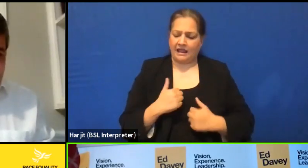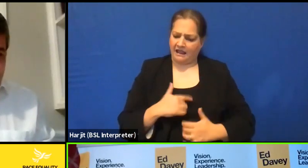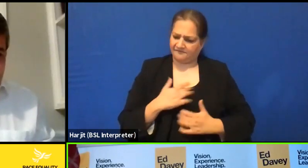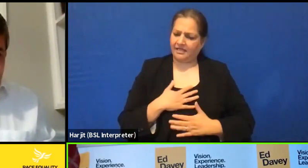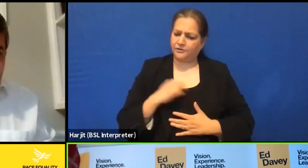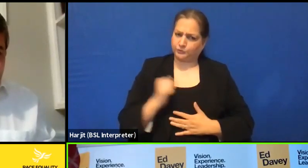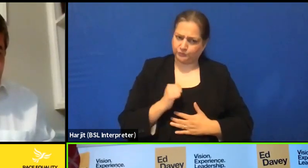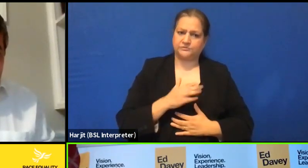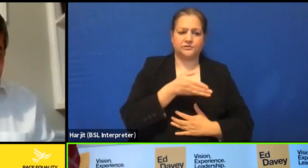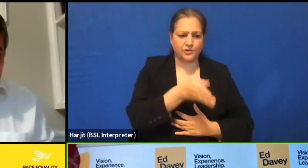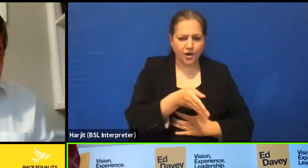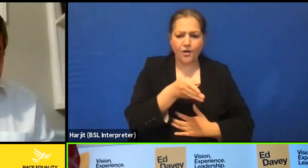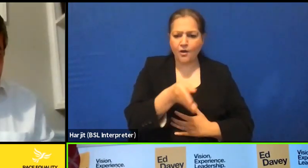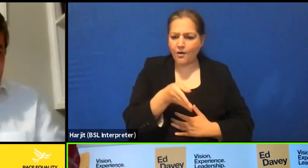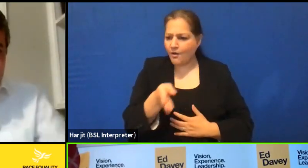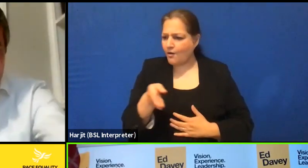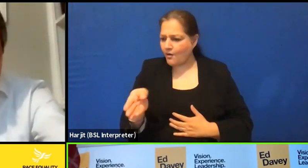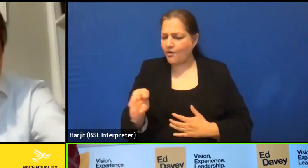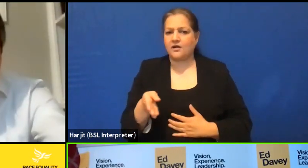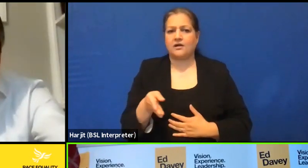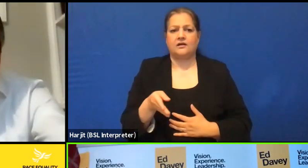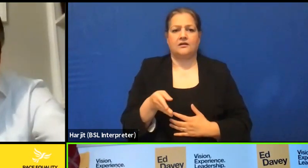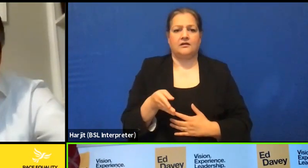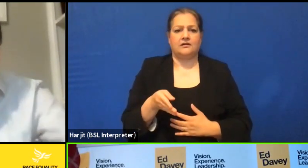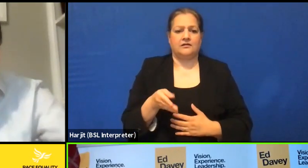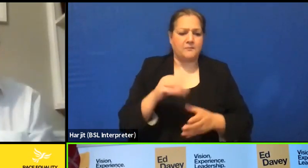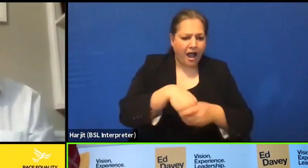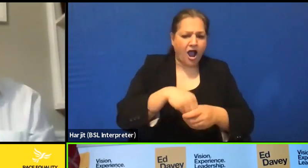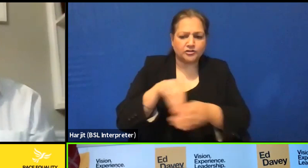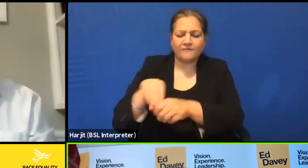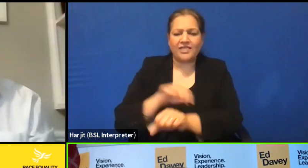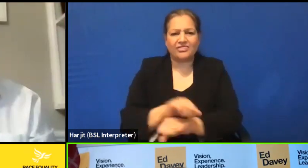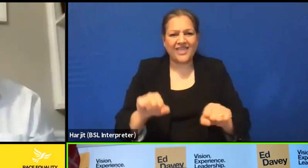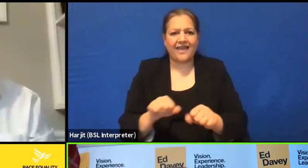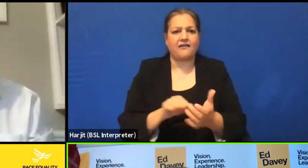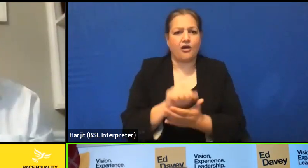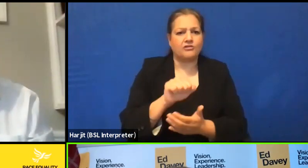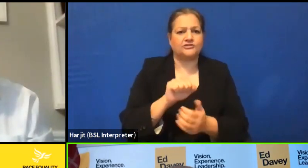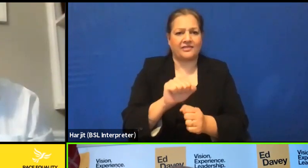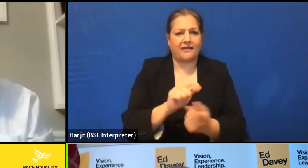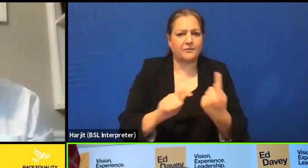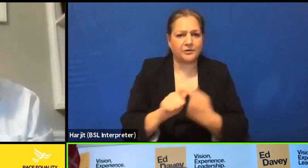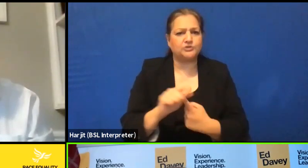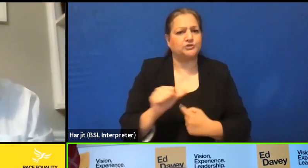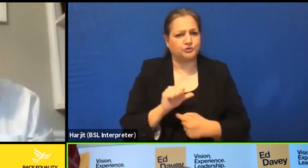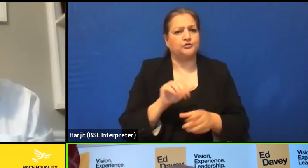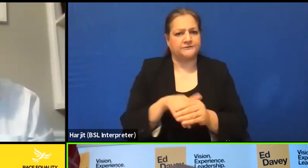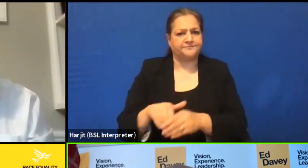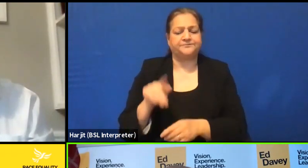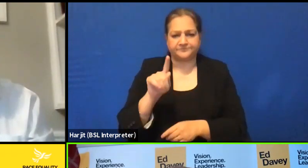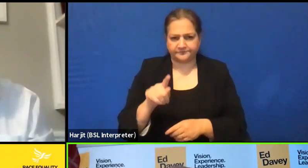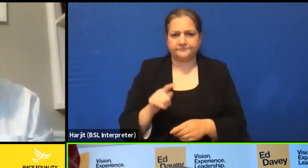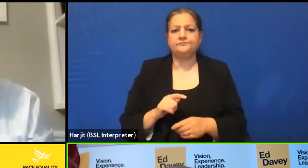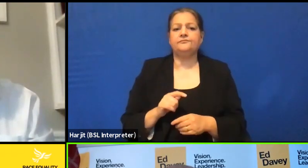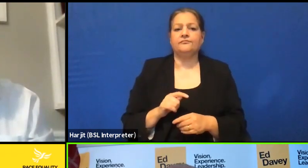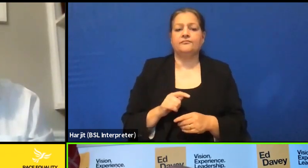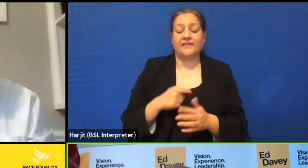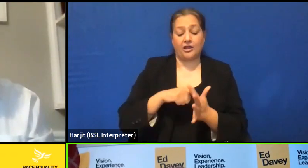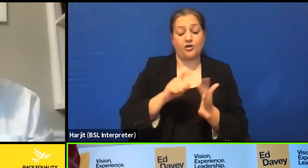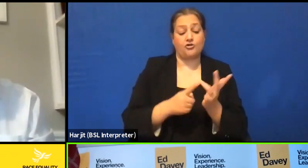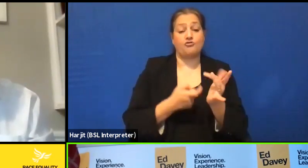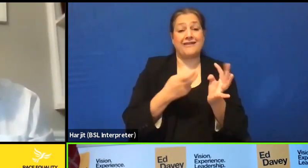be part of their culture, their community. The Korean population are mainly Christian, so with the